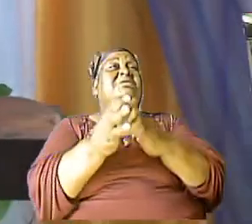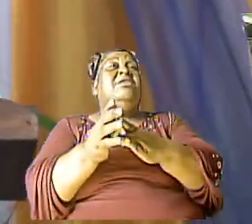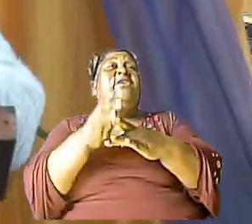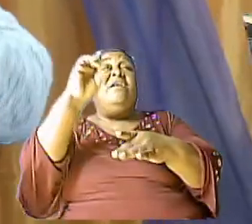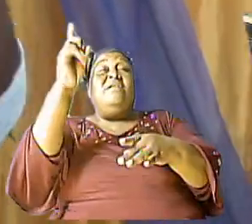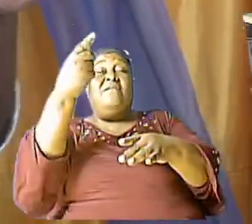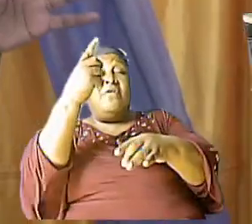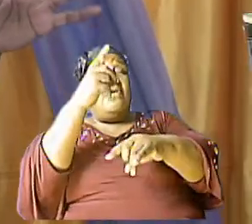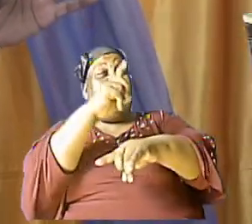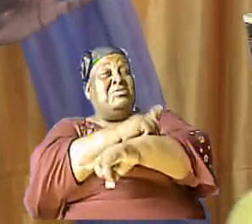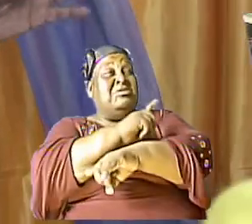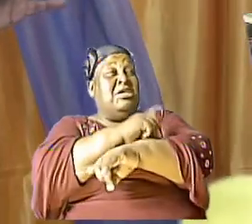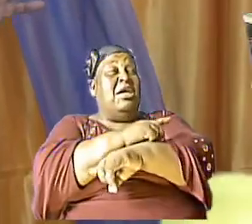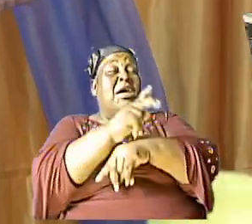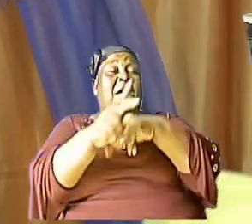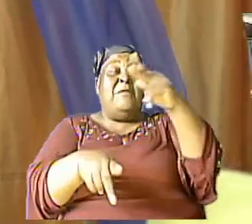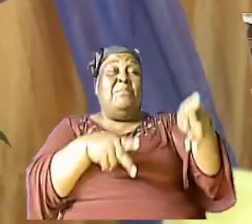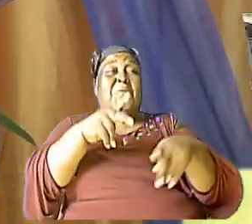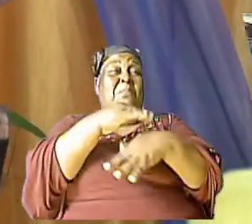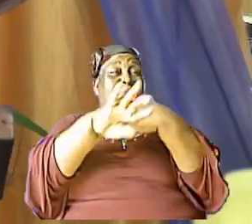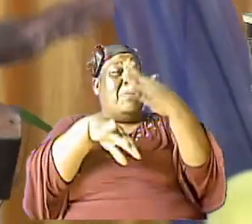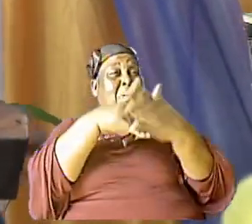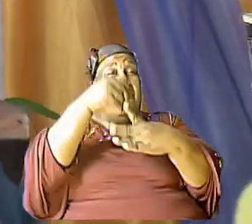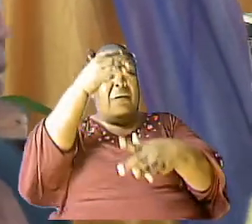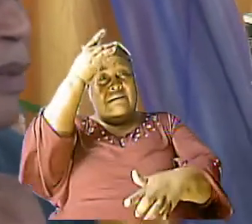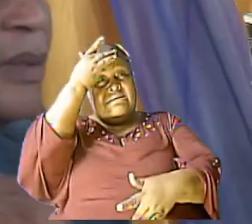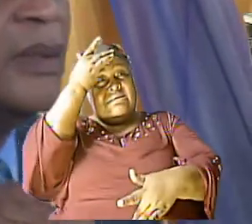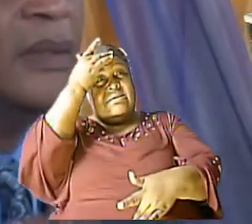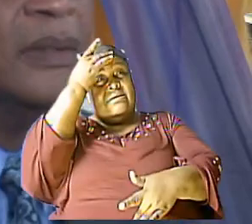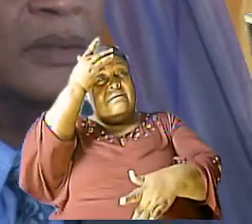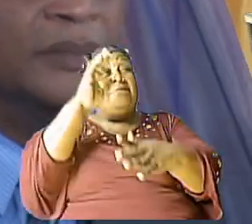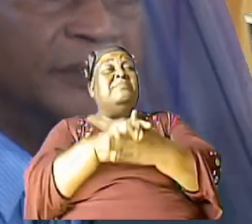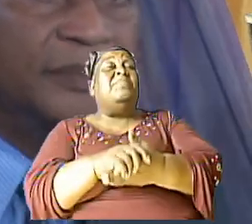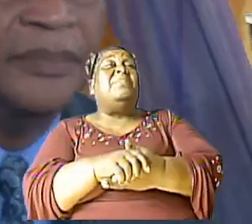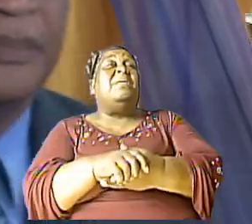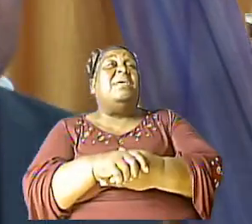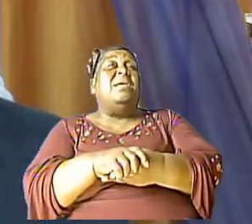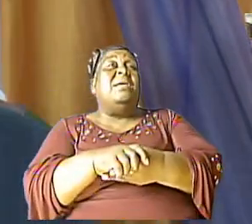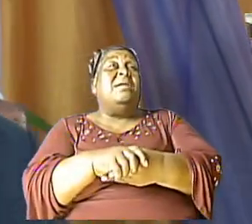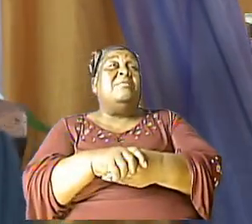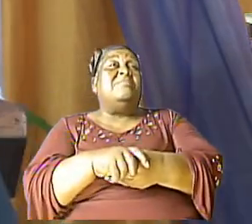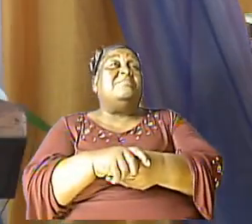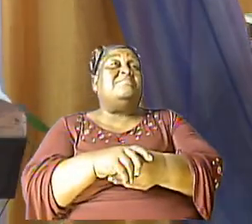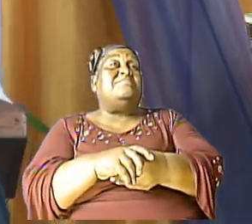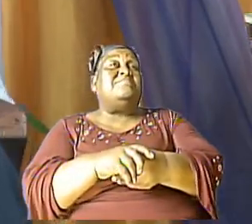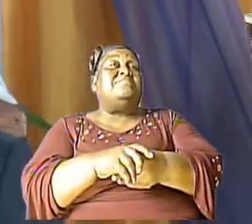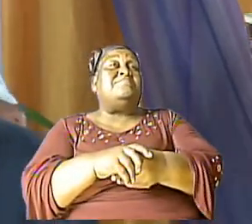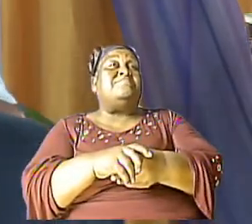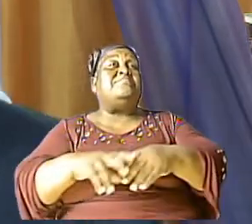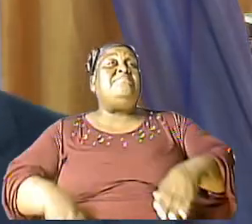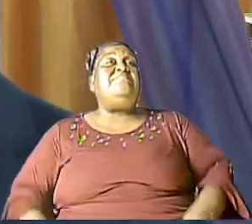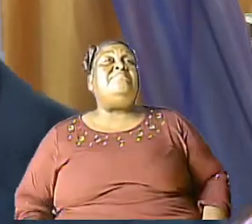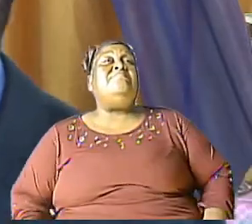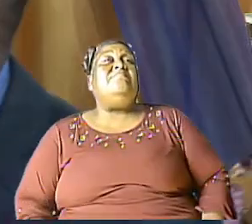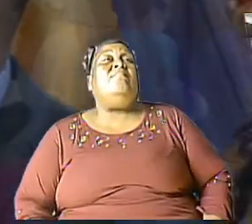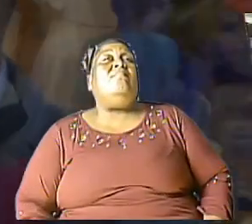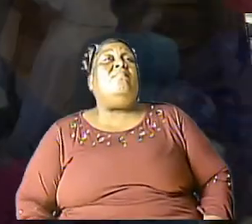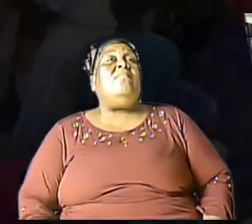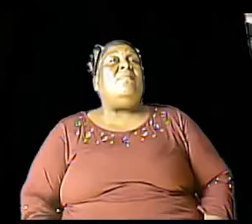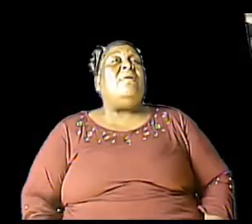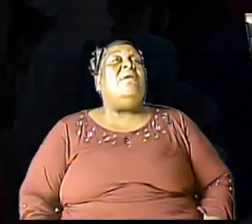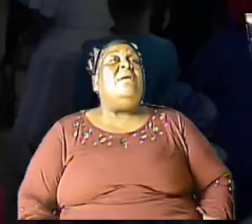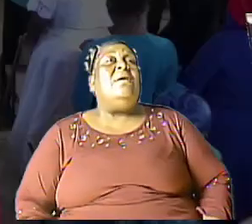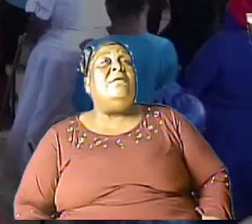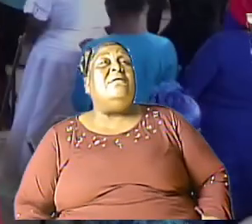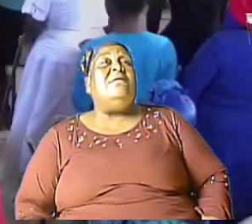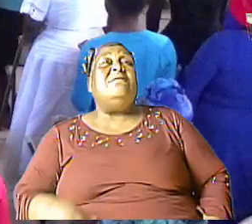first day and people are all sick. Praise the Lord Jesus. Praise the Lord Jesus. Hallelujah.